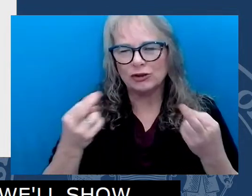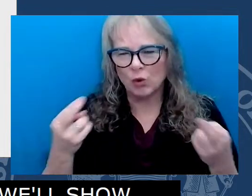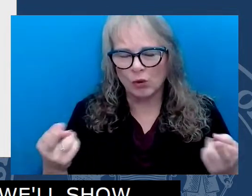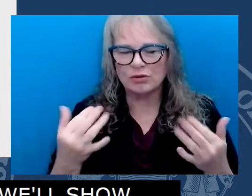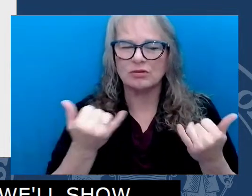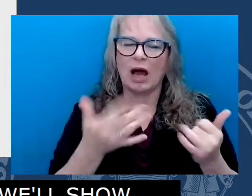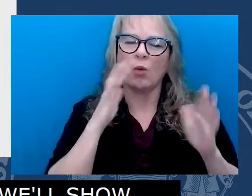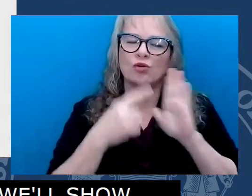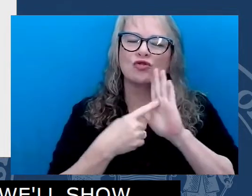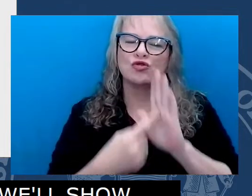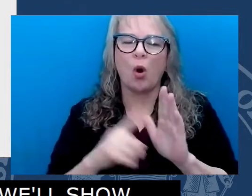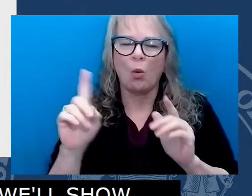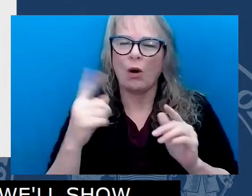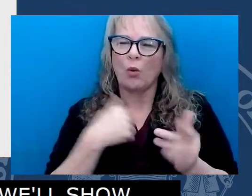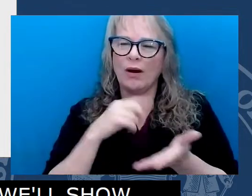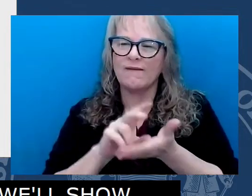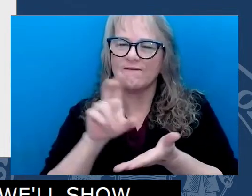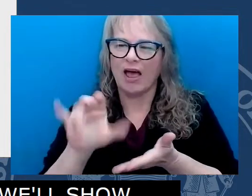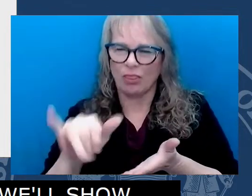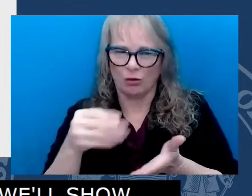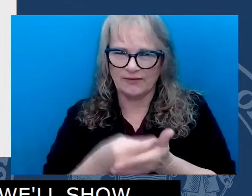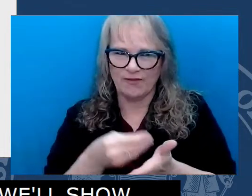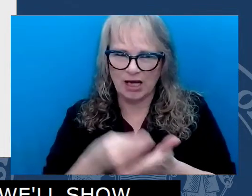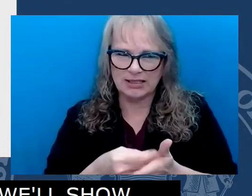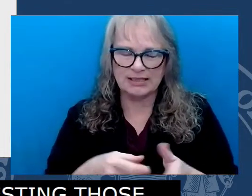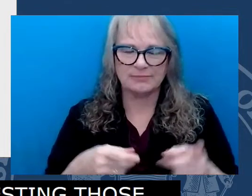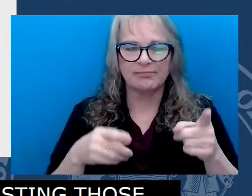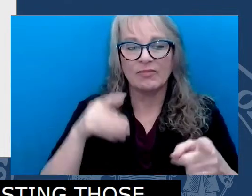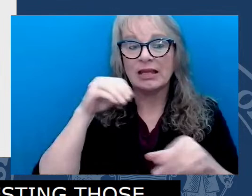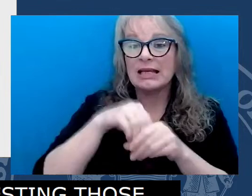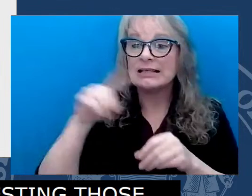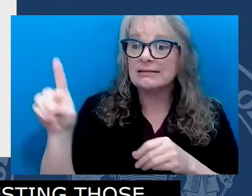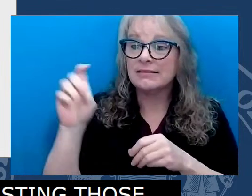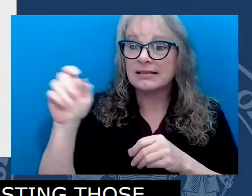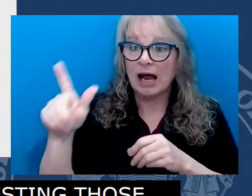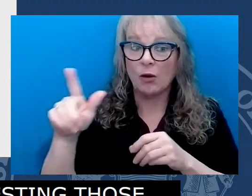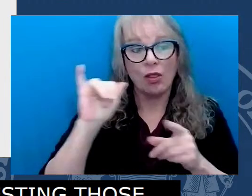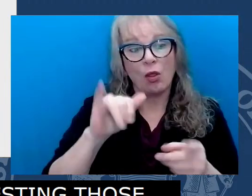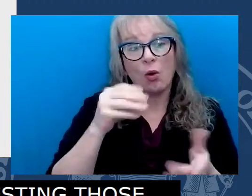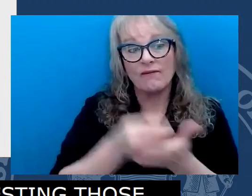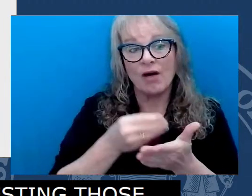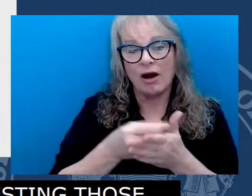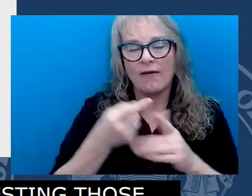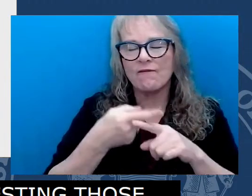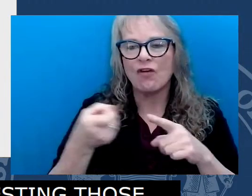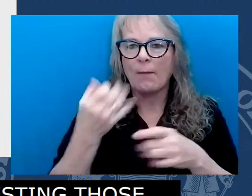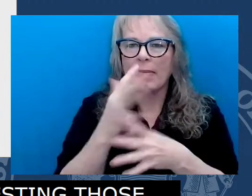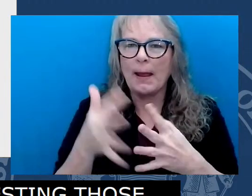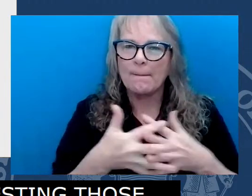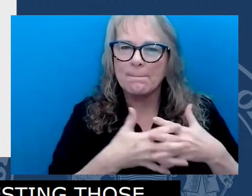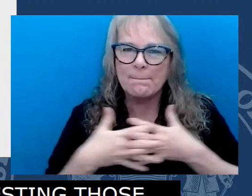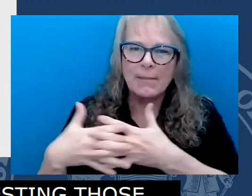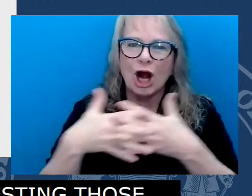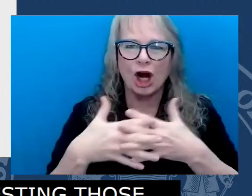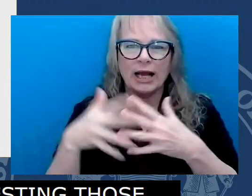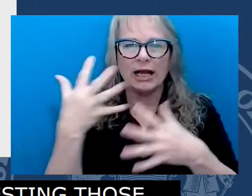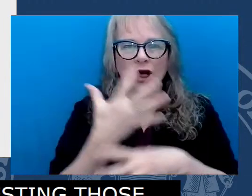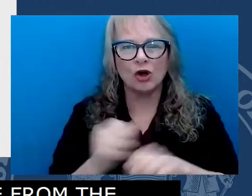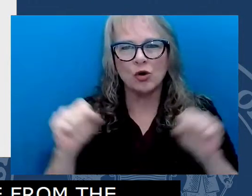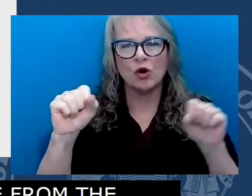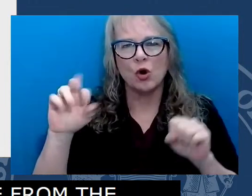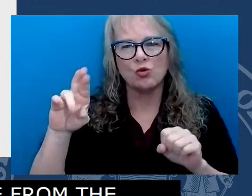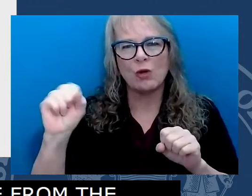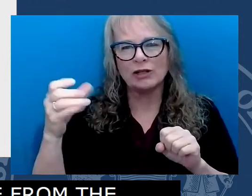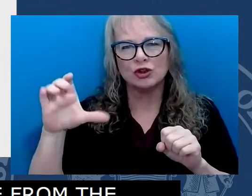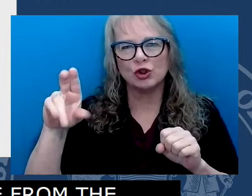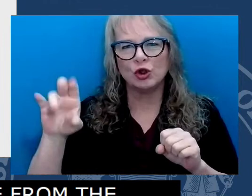funds in Delaware. These are funds that came from the American Rescue Plan, which is legislation passed in